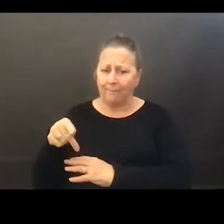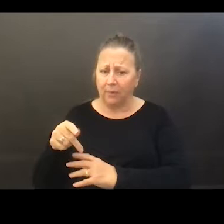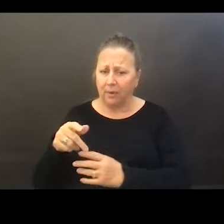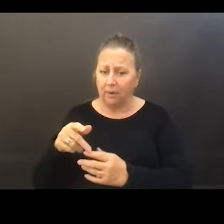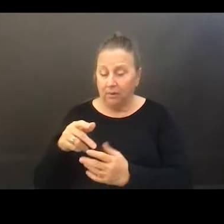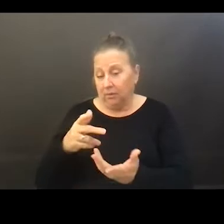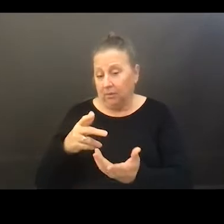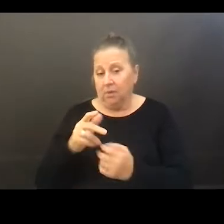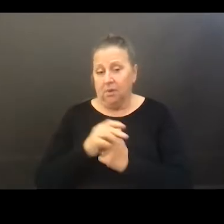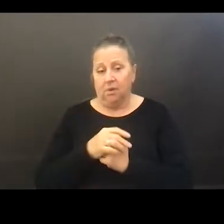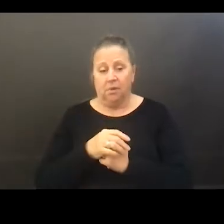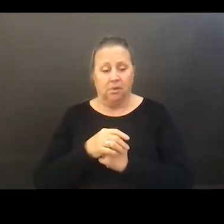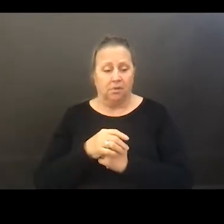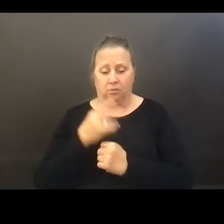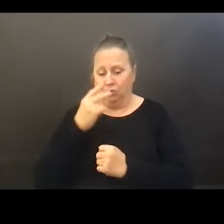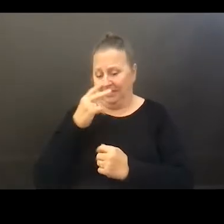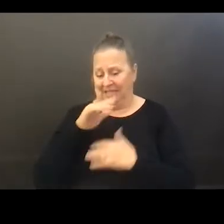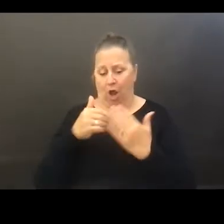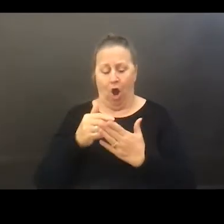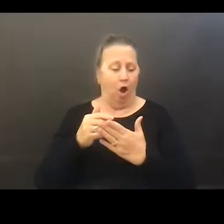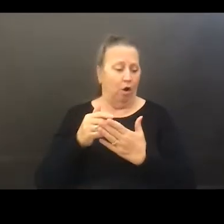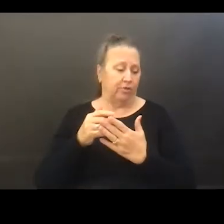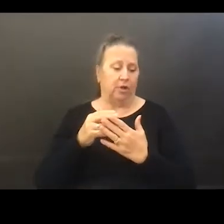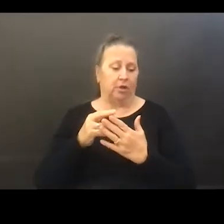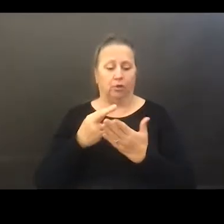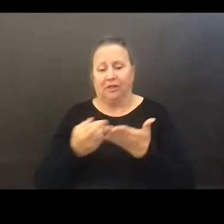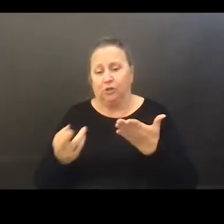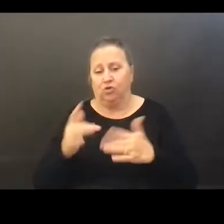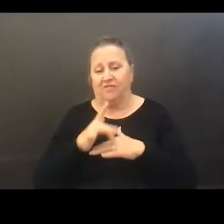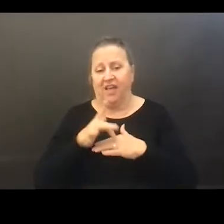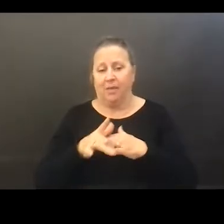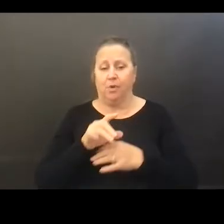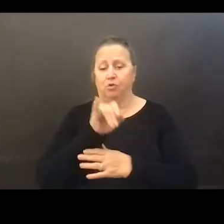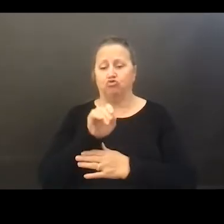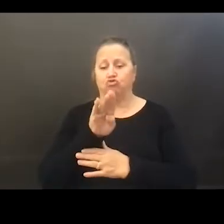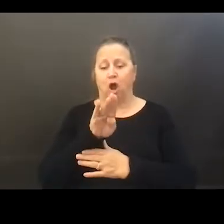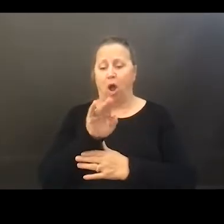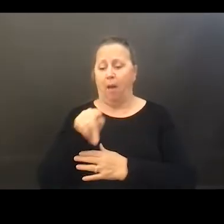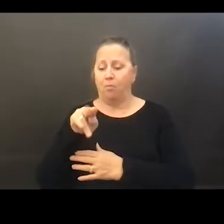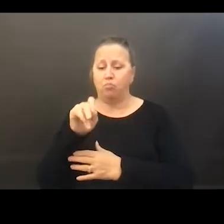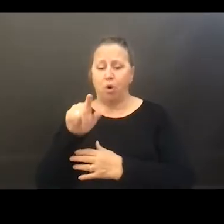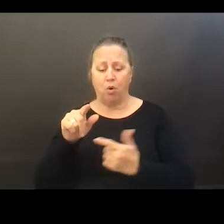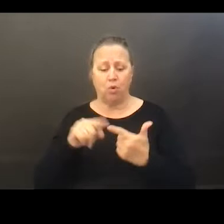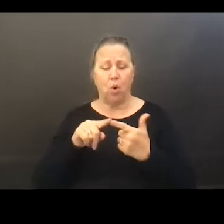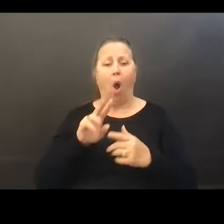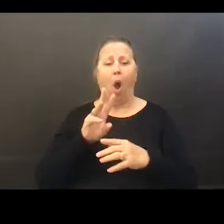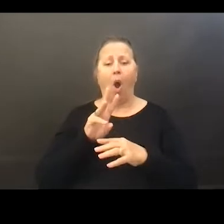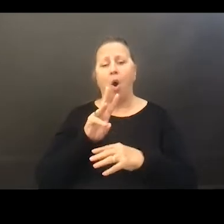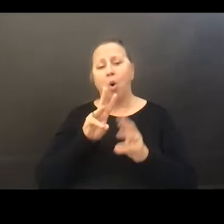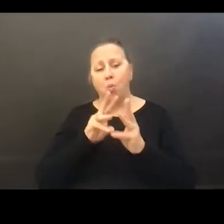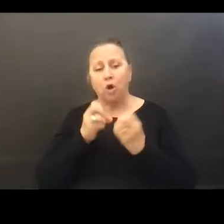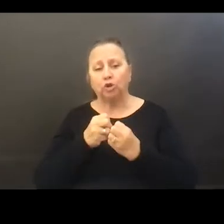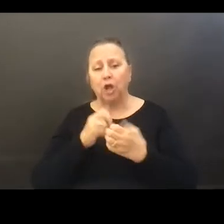you, whether it's to access our job portal, Jobs Now. Check out our workshop calendar. You're actually going